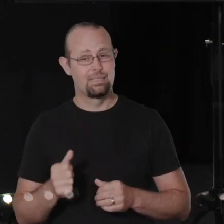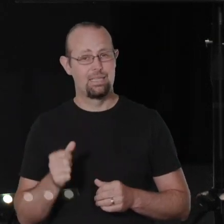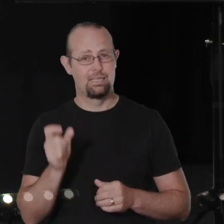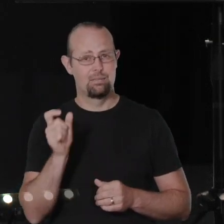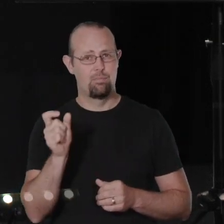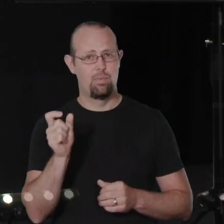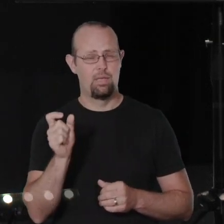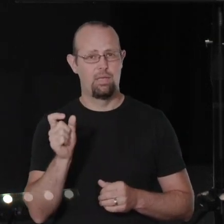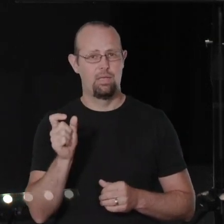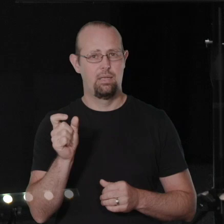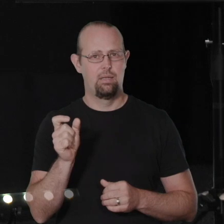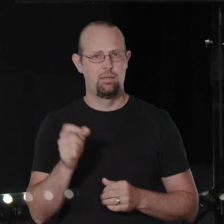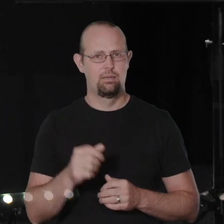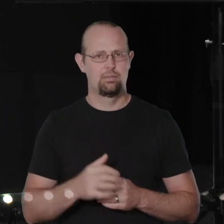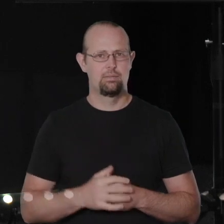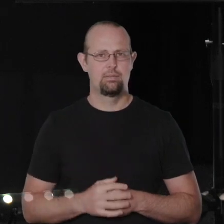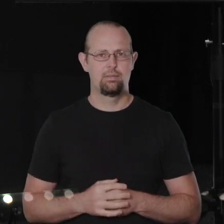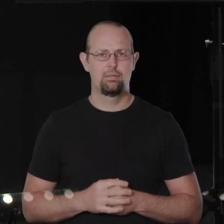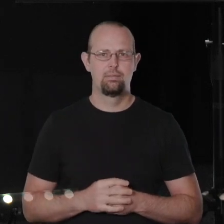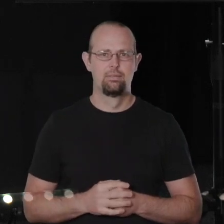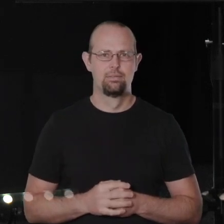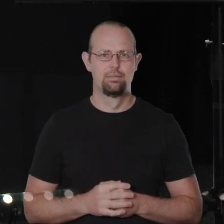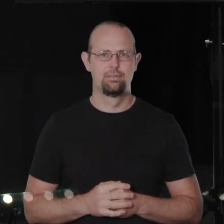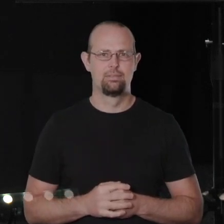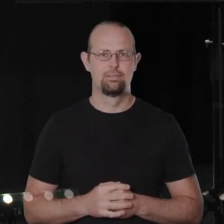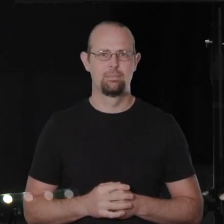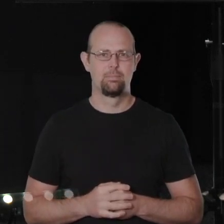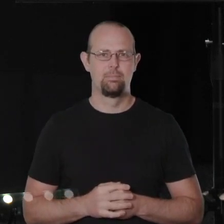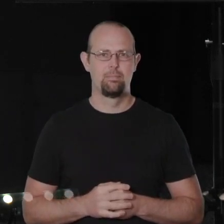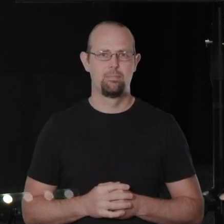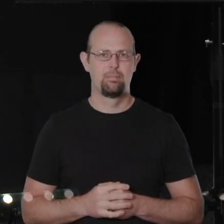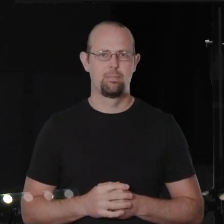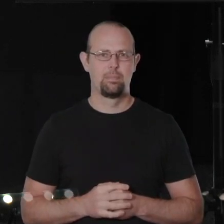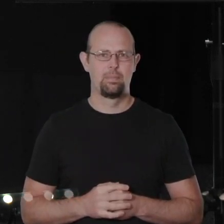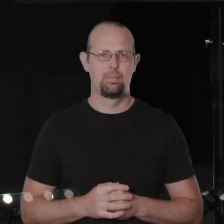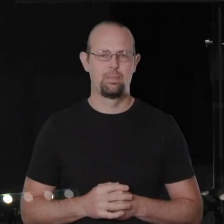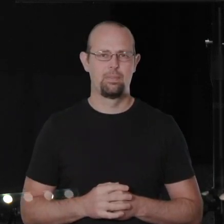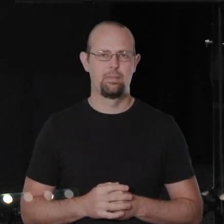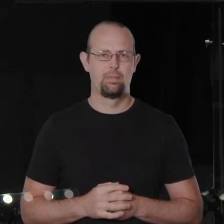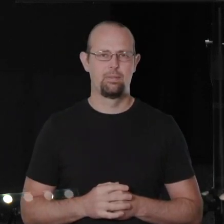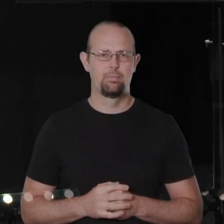a promise from heaven, a very present help in trouble.